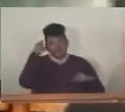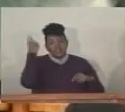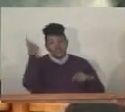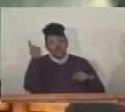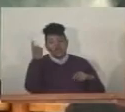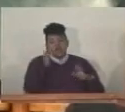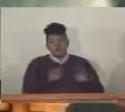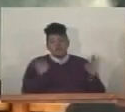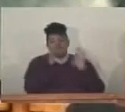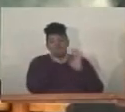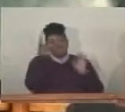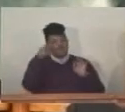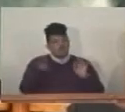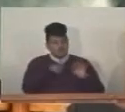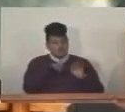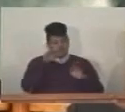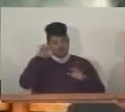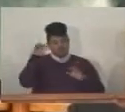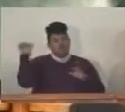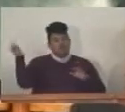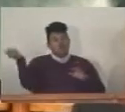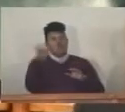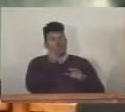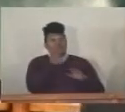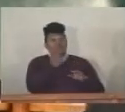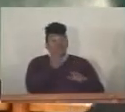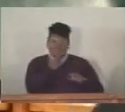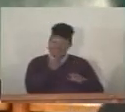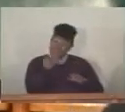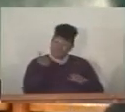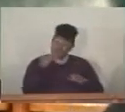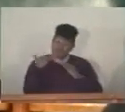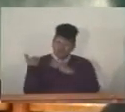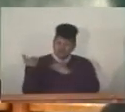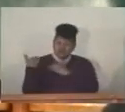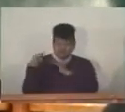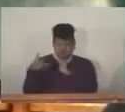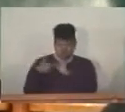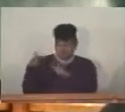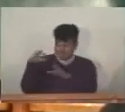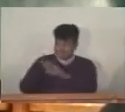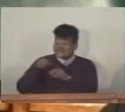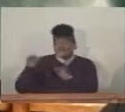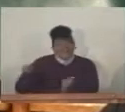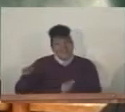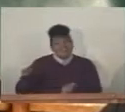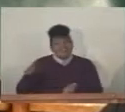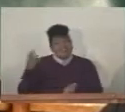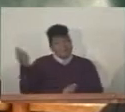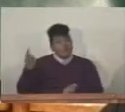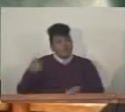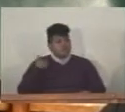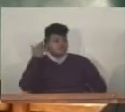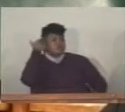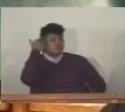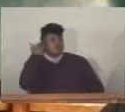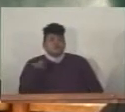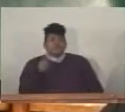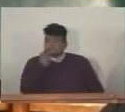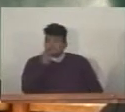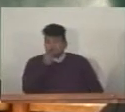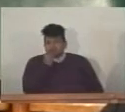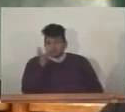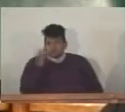always important for us to remind each and every one that they have a role that they can play in their own corner, safely